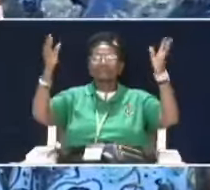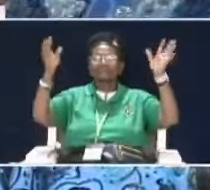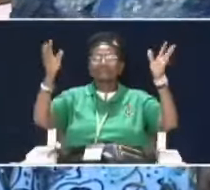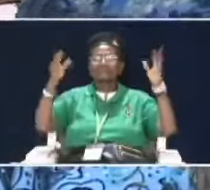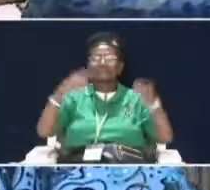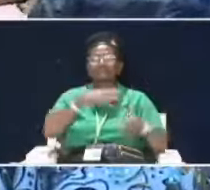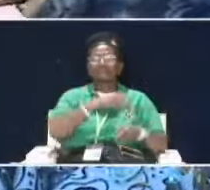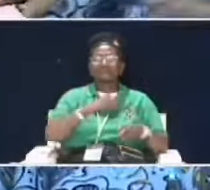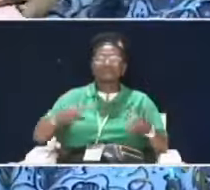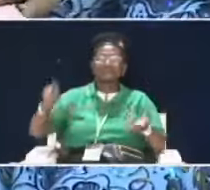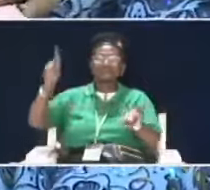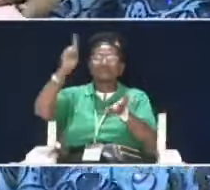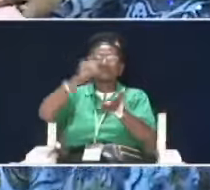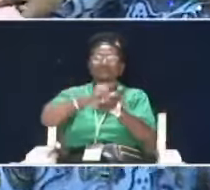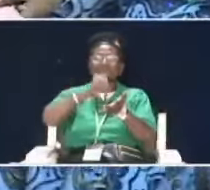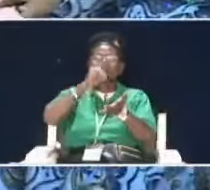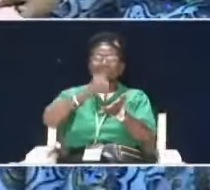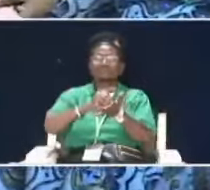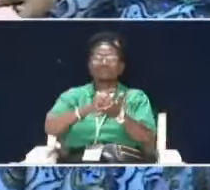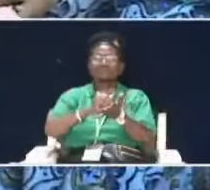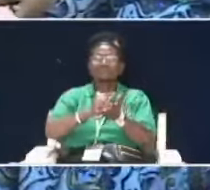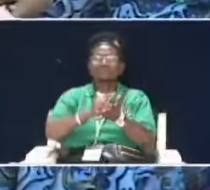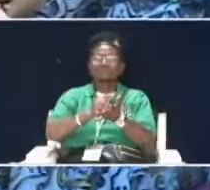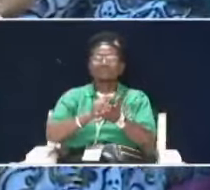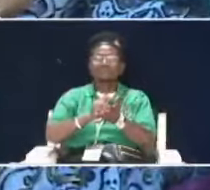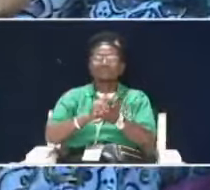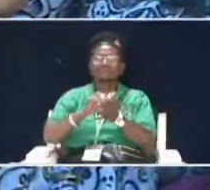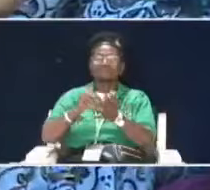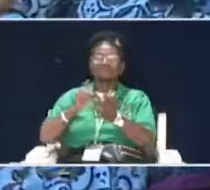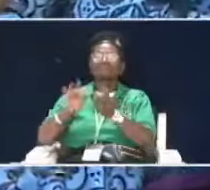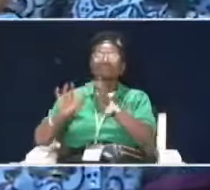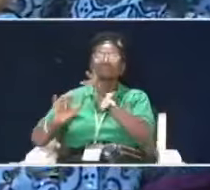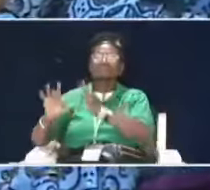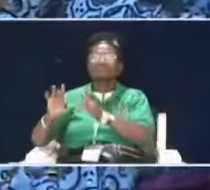and Dr. Mercy Ezekiel,